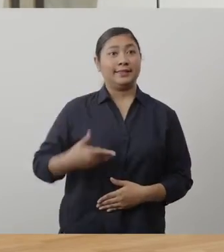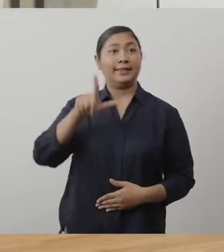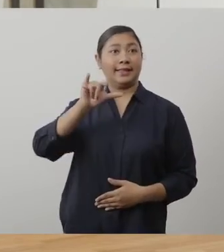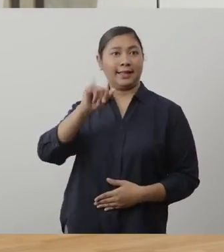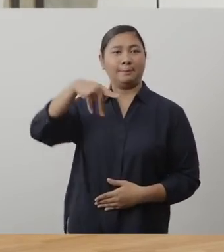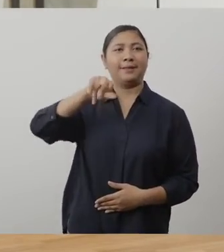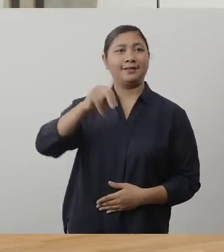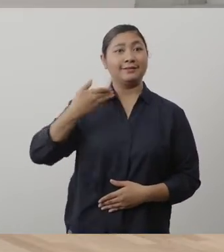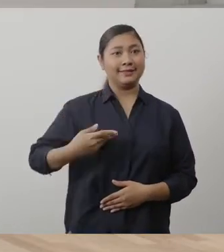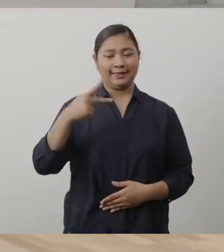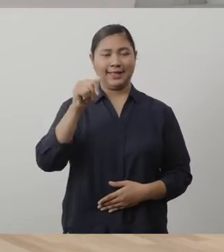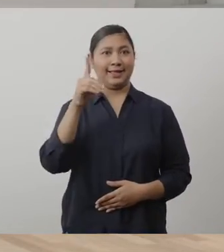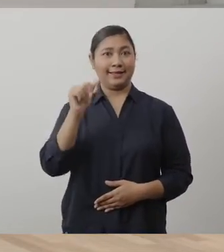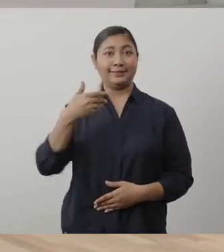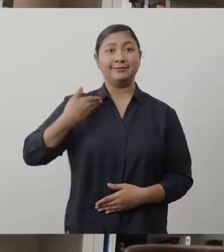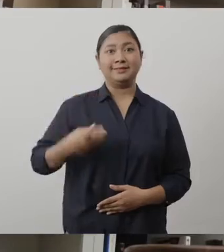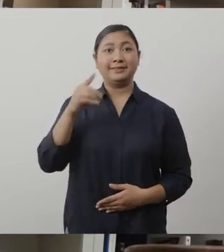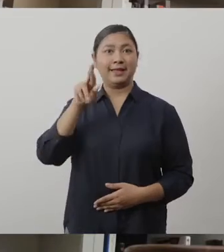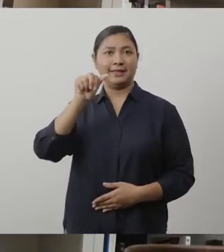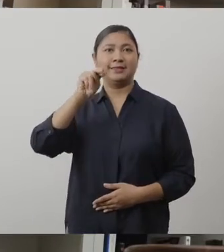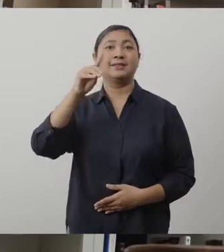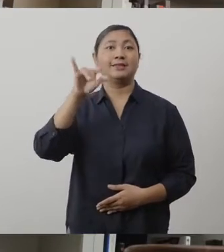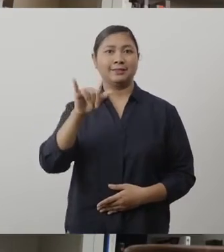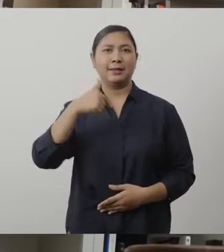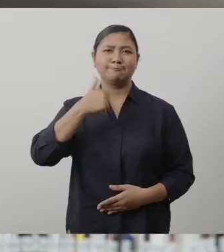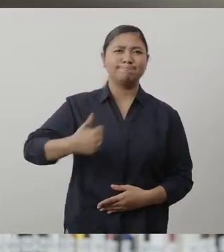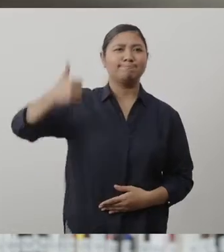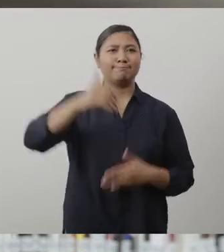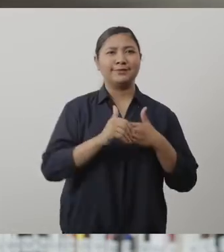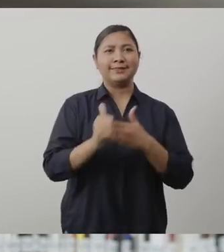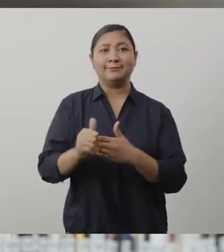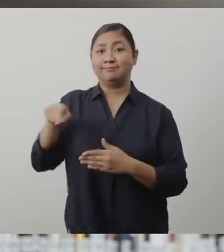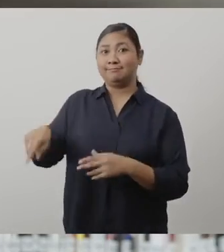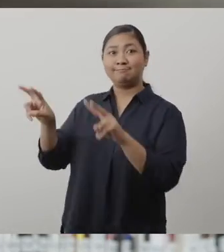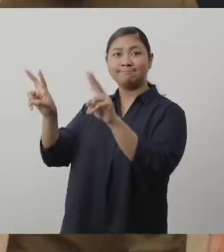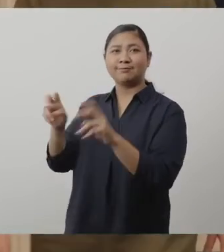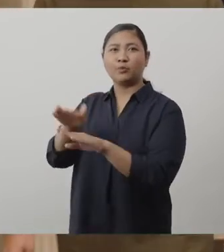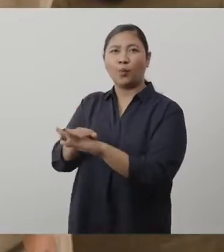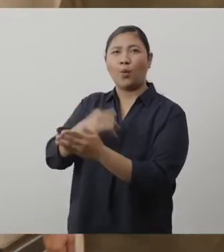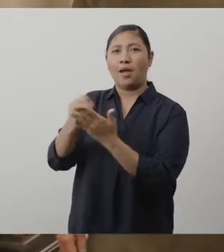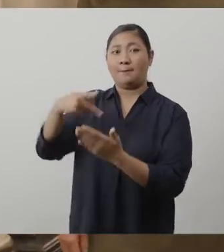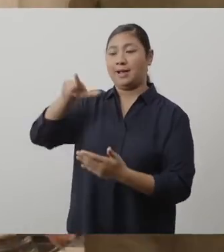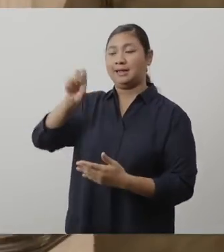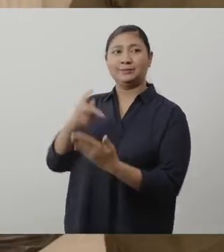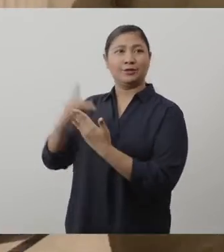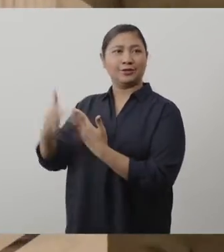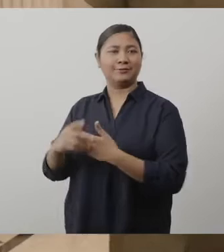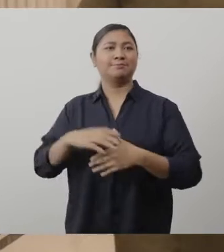My name is Tan Lipin. My name is Kara. My name is Dr. Andy Ho. I'm the principal investigator of the Slow Art Plus